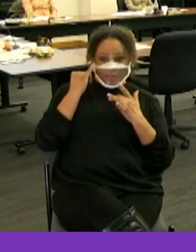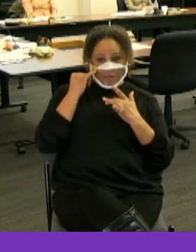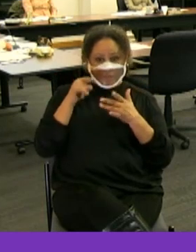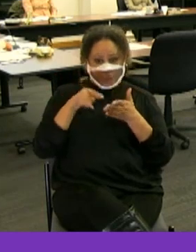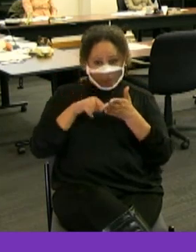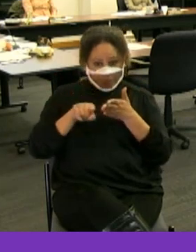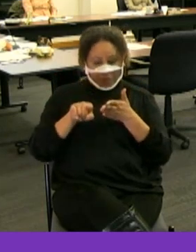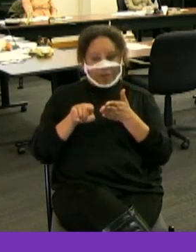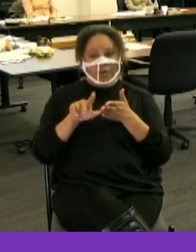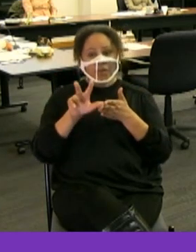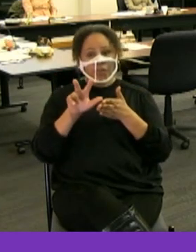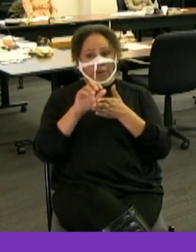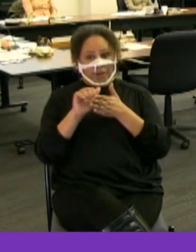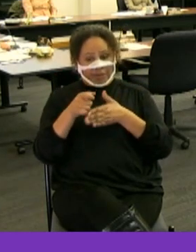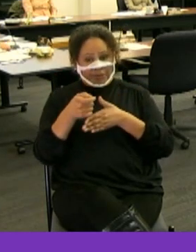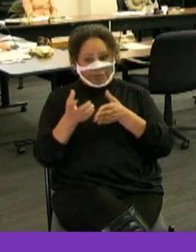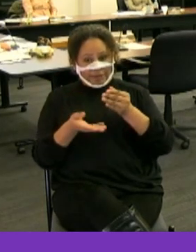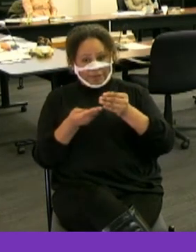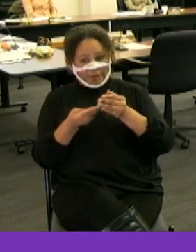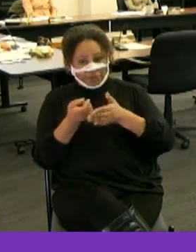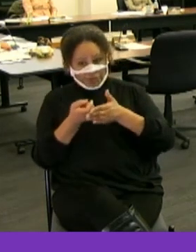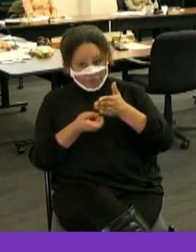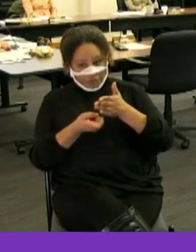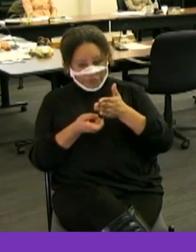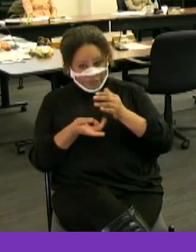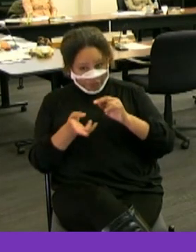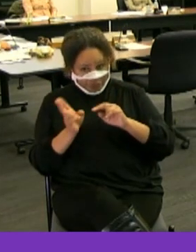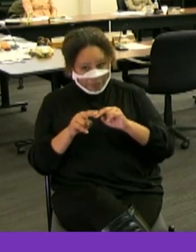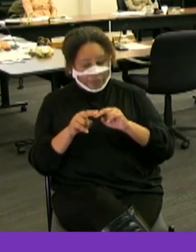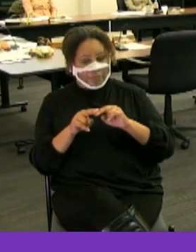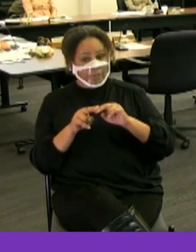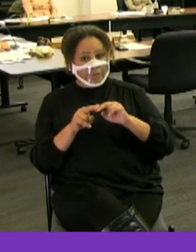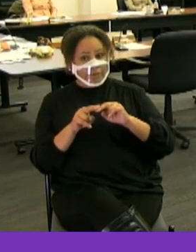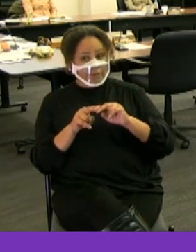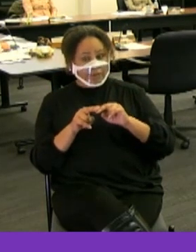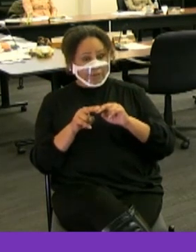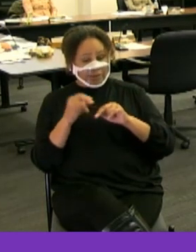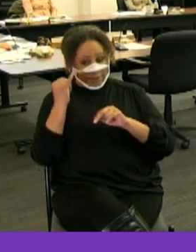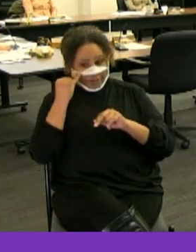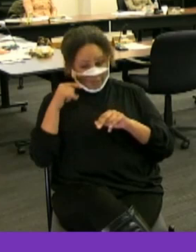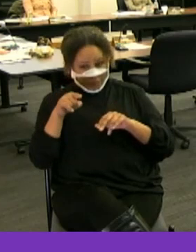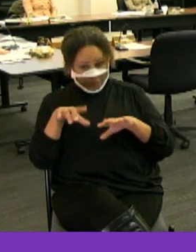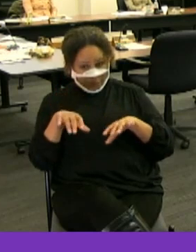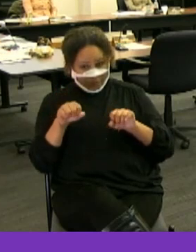are taking 5 credit hours is still less than $50